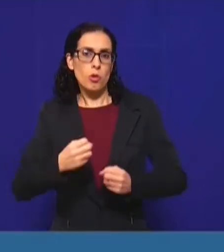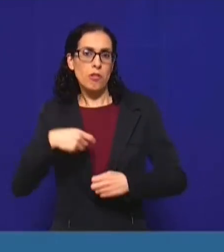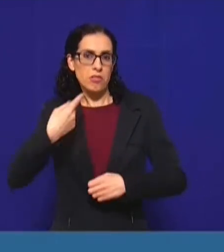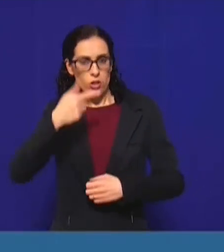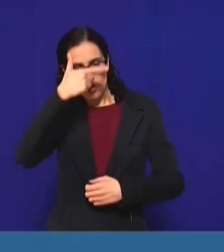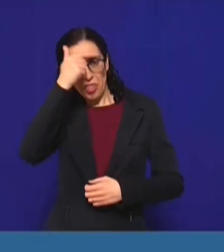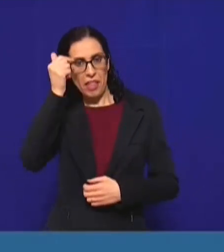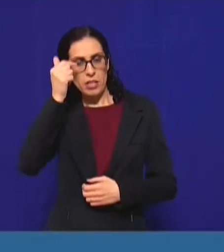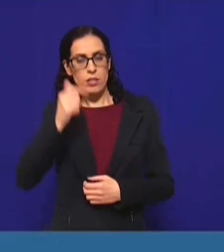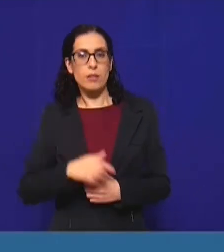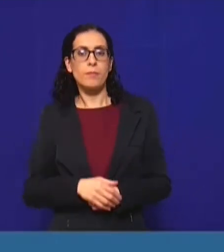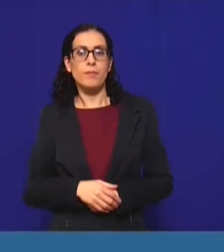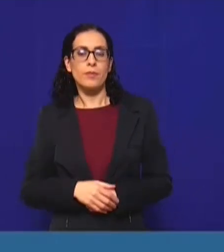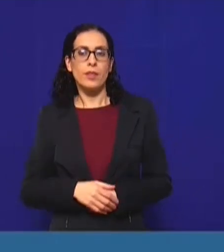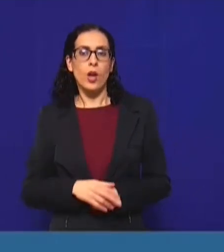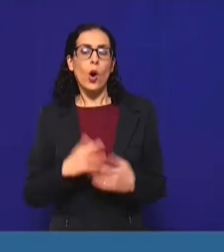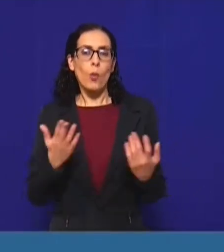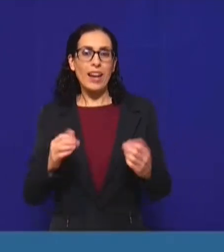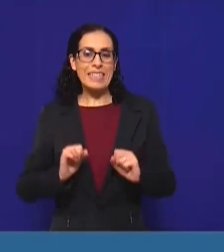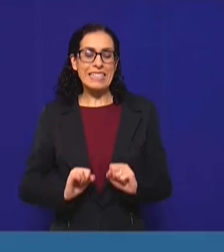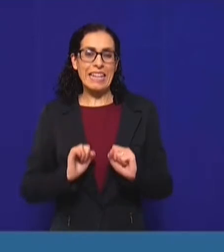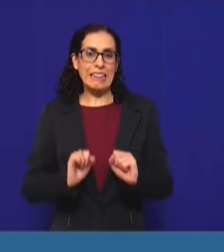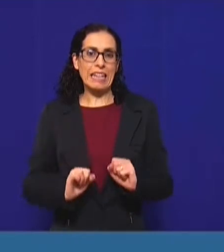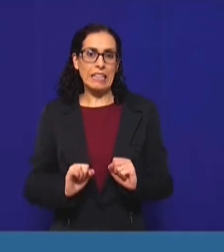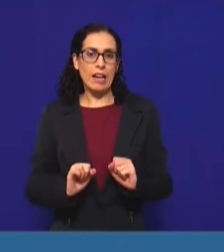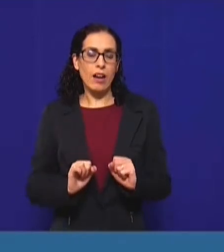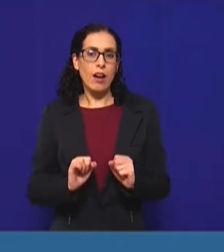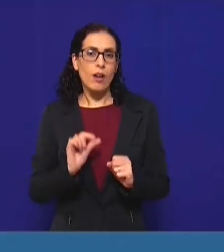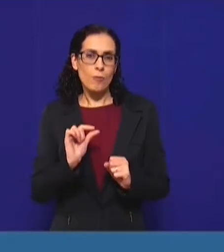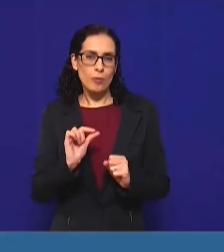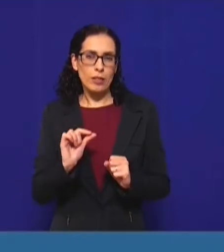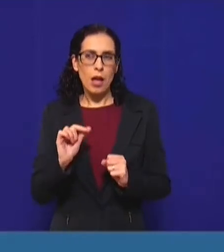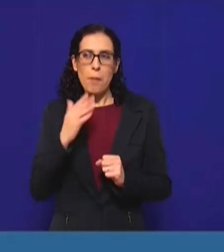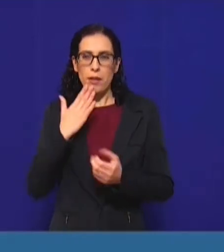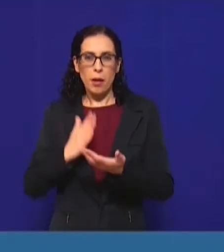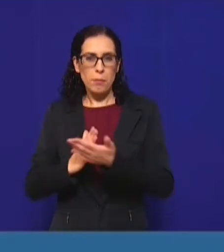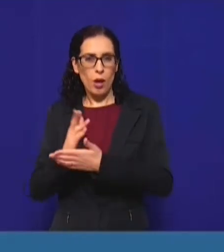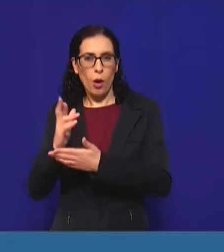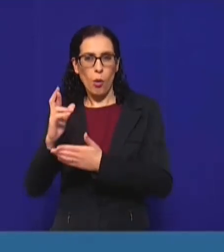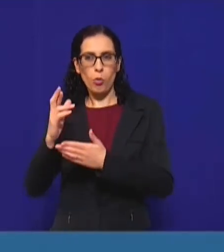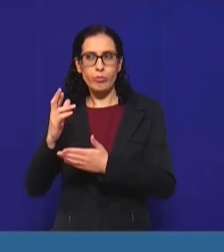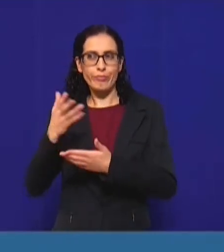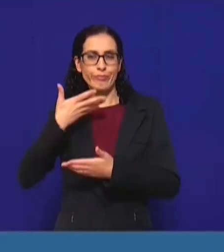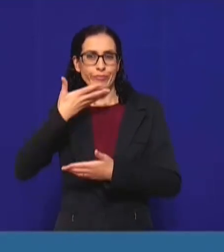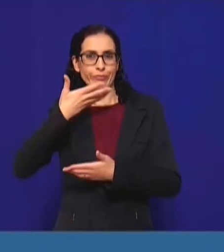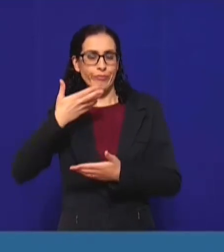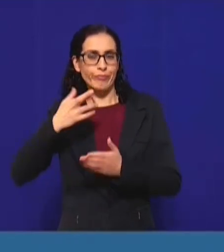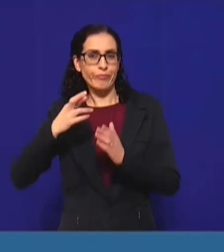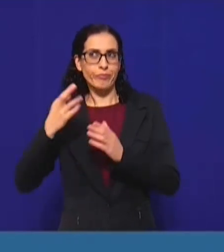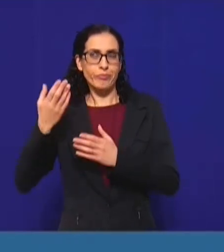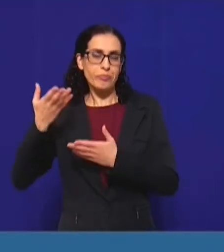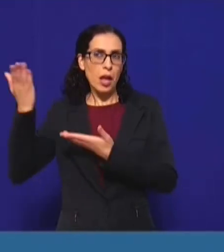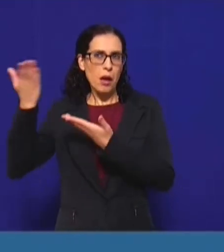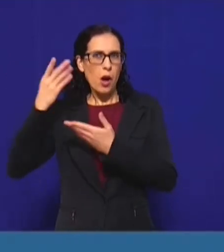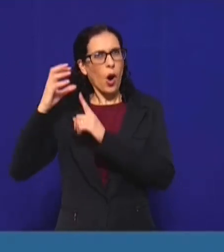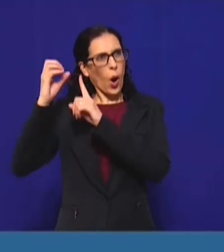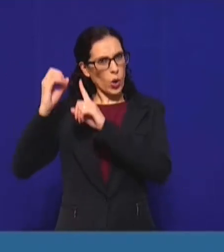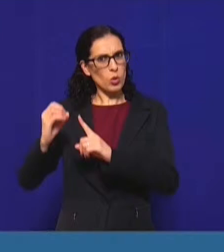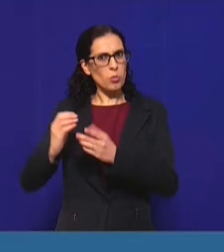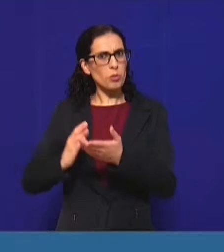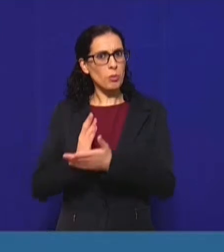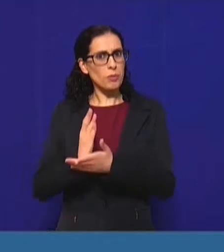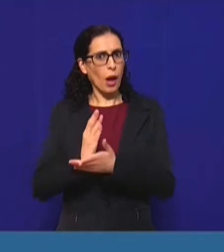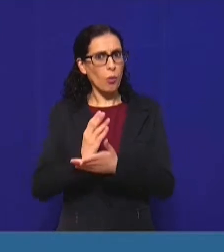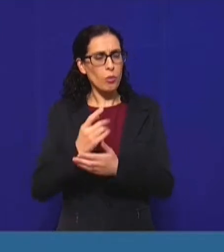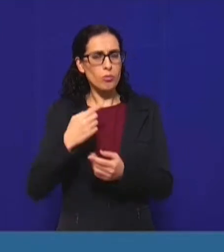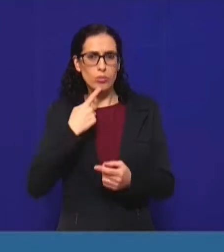t-test. Infatti għalhekk aħna stennejna ftit anke minn meta ħarġet din il-koll ir-rakkomandazzjoni mill-ECDC propju f'Ottubru, ħalli aħna